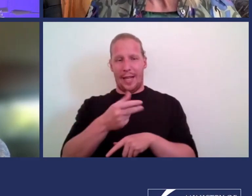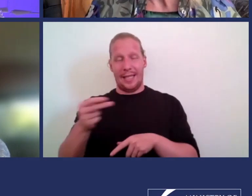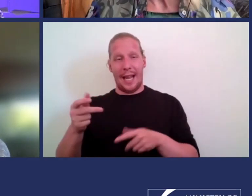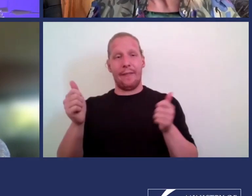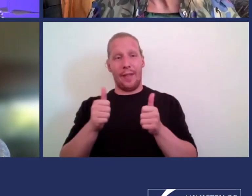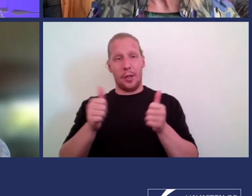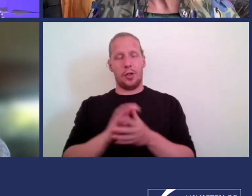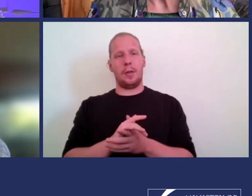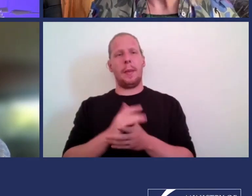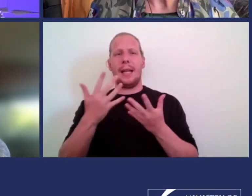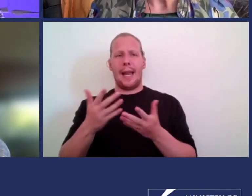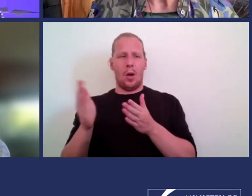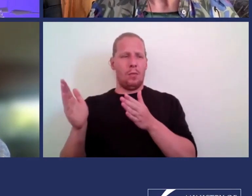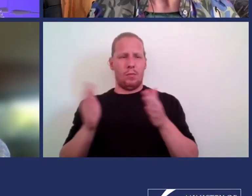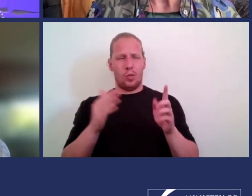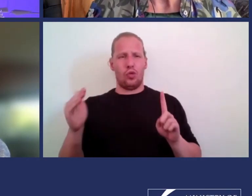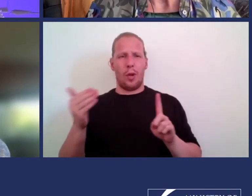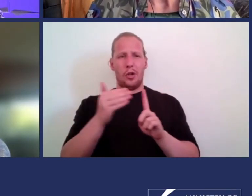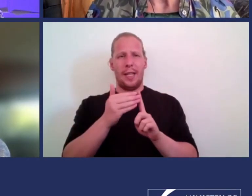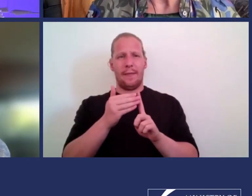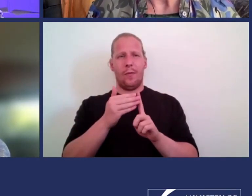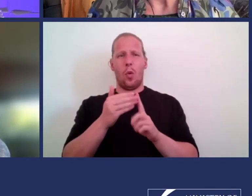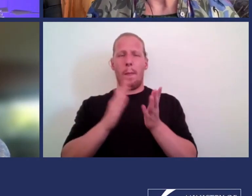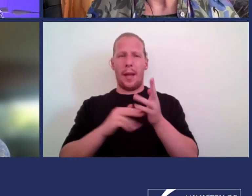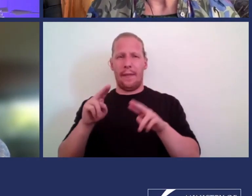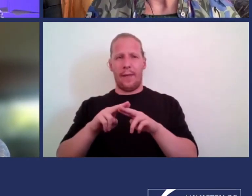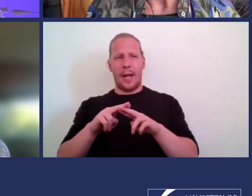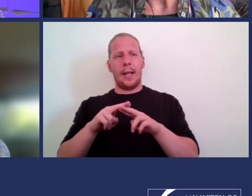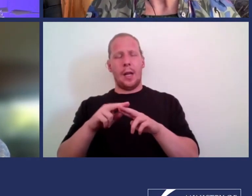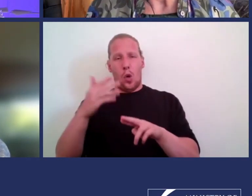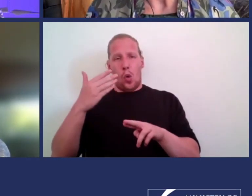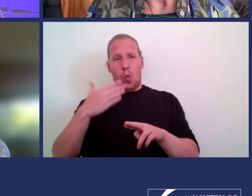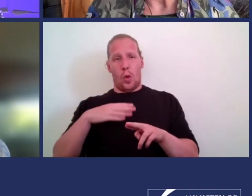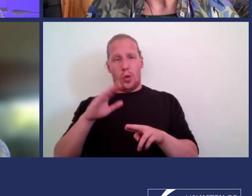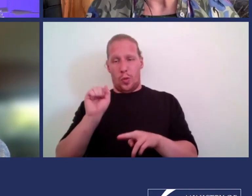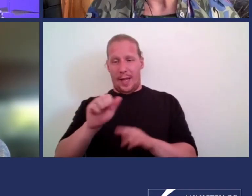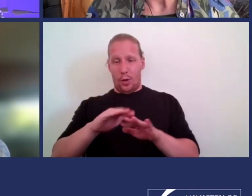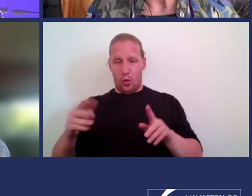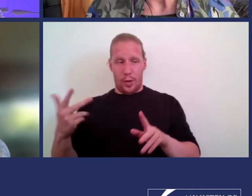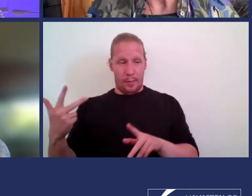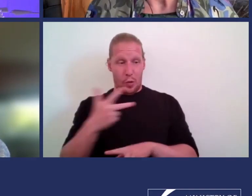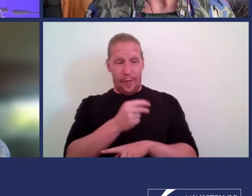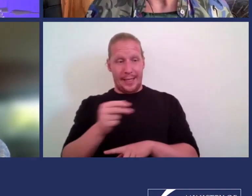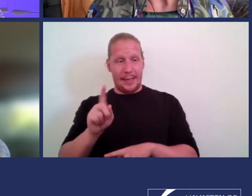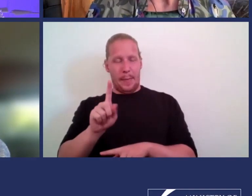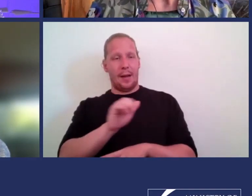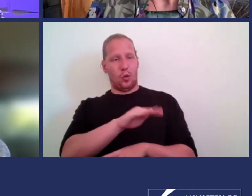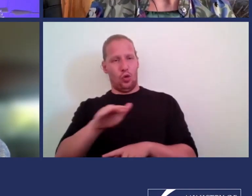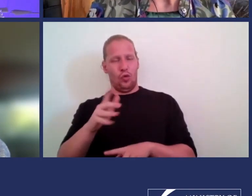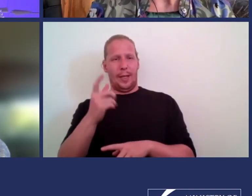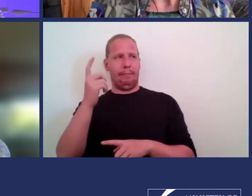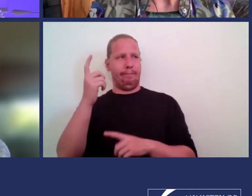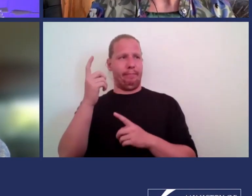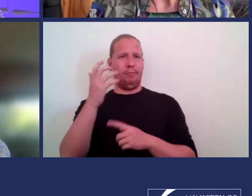to get their kids vaccinated, but their kids have extreme anxiety. You know, have you got a message for Vicky?